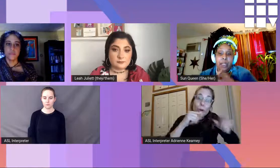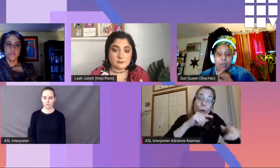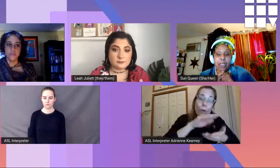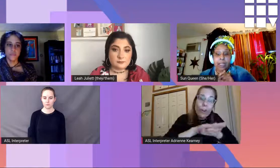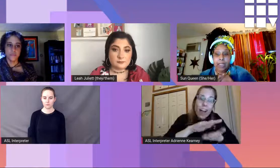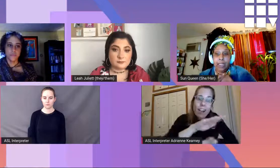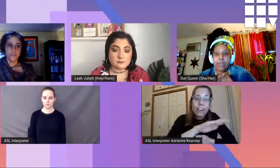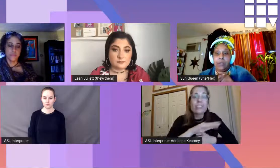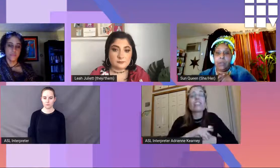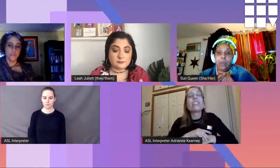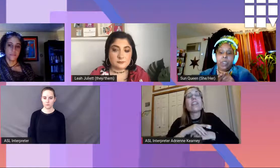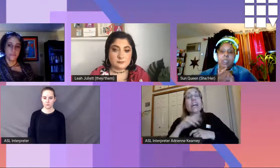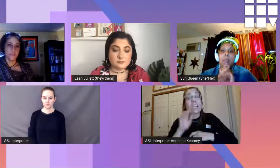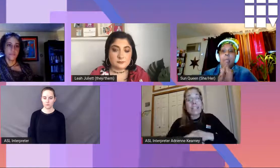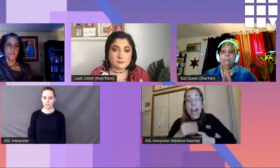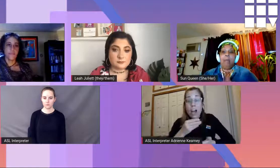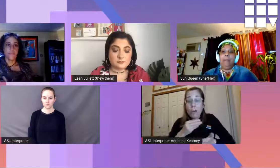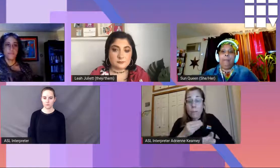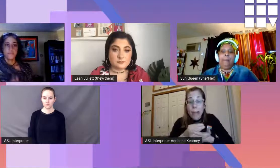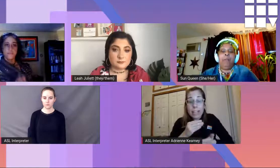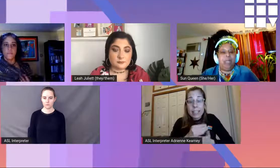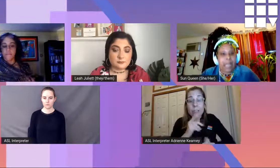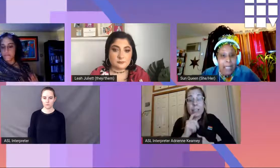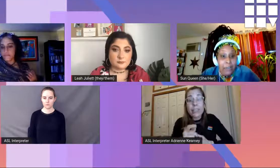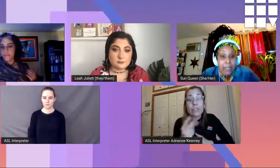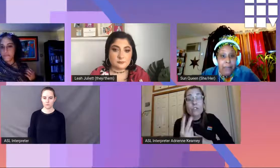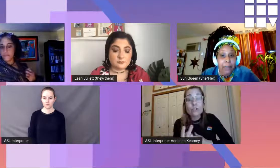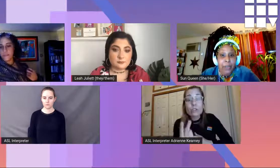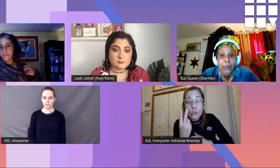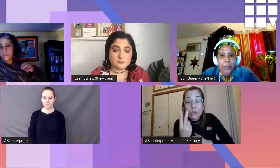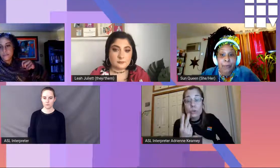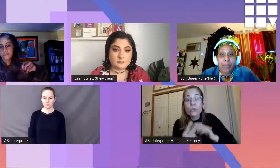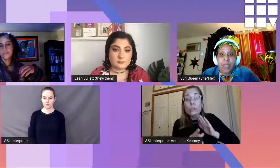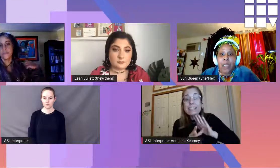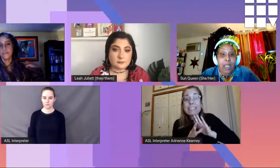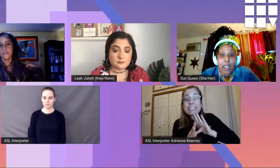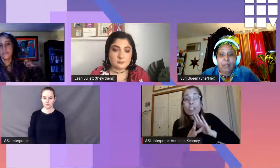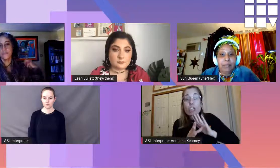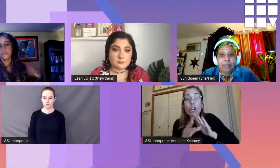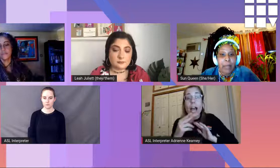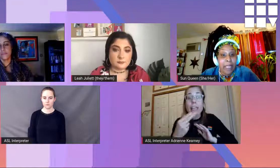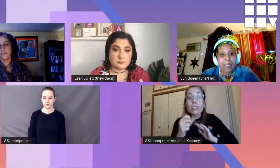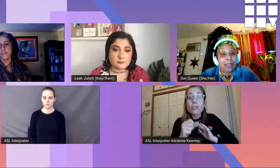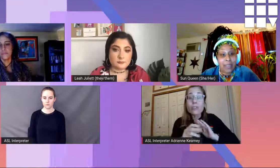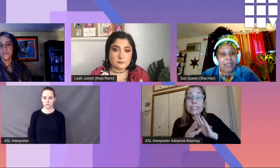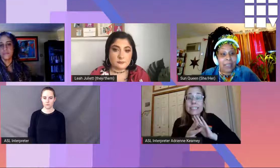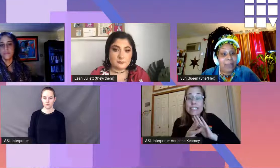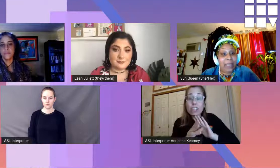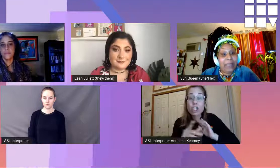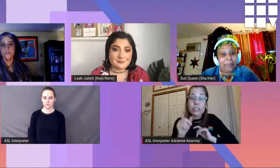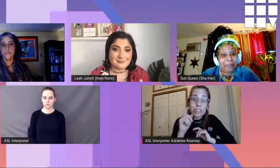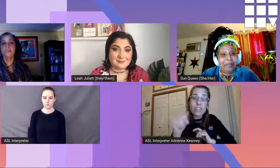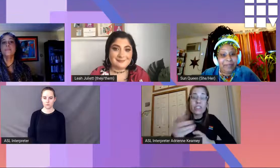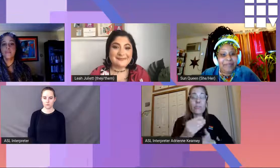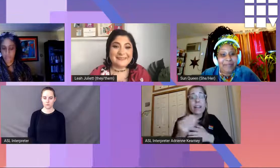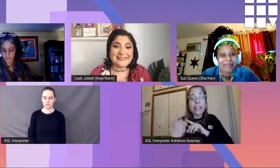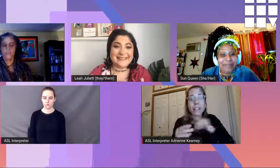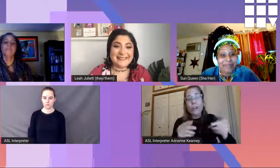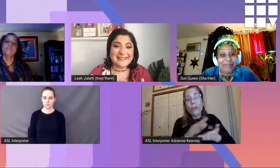seniors, graduating seniors, with a scholarship. So, again, pay us, give us our money.